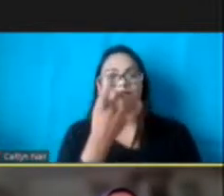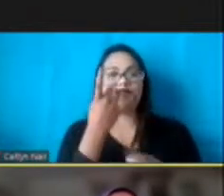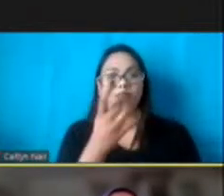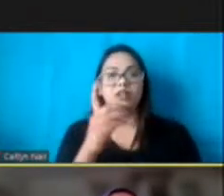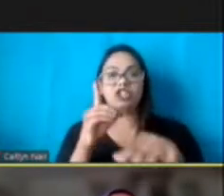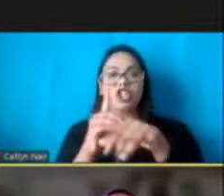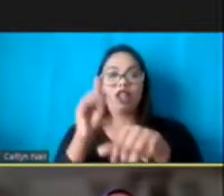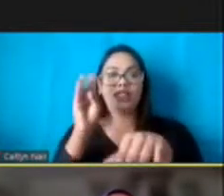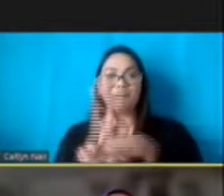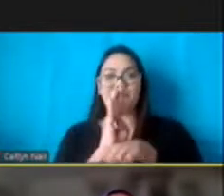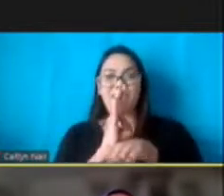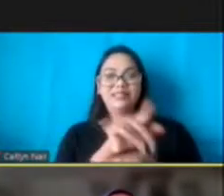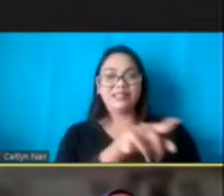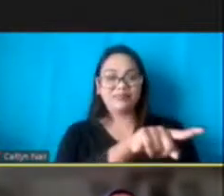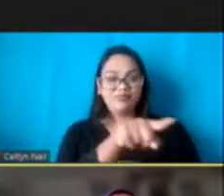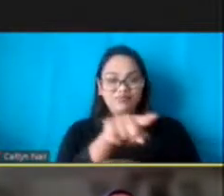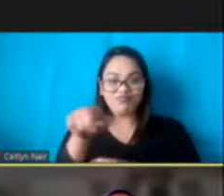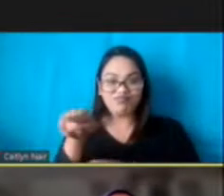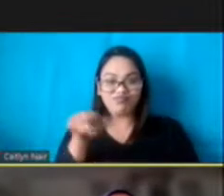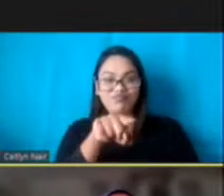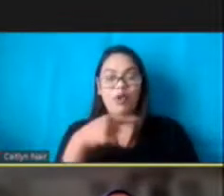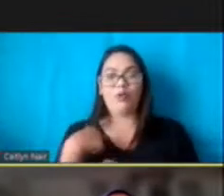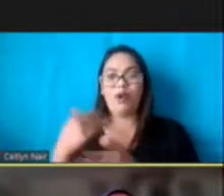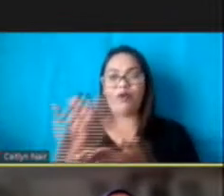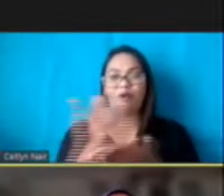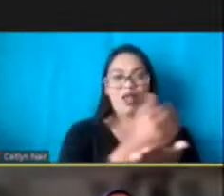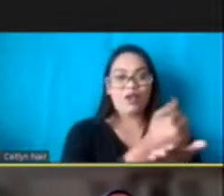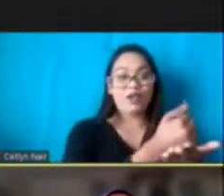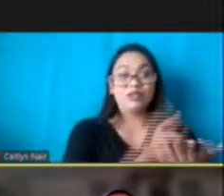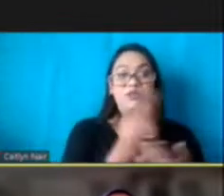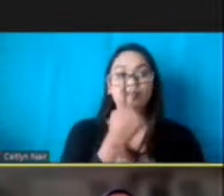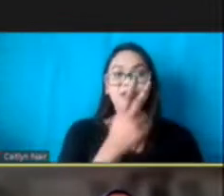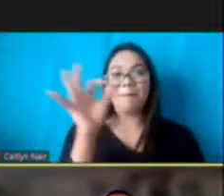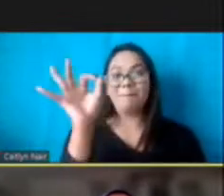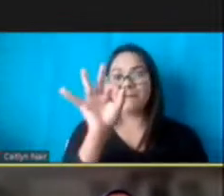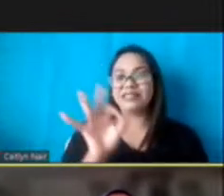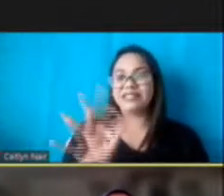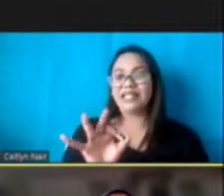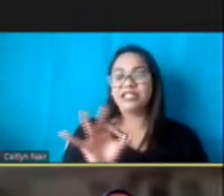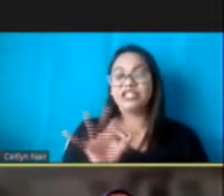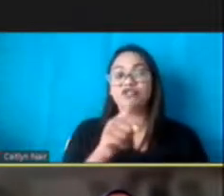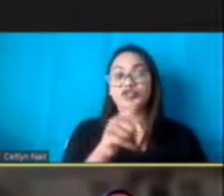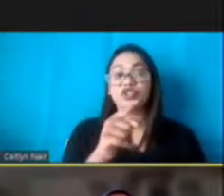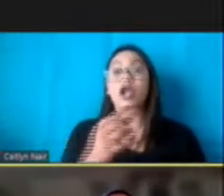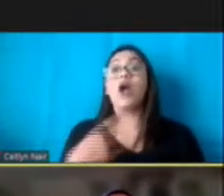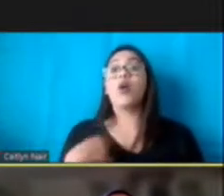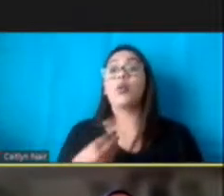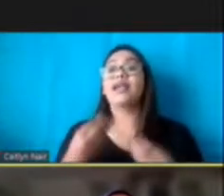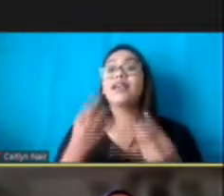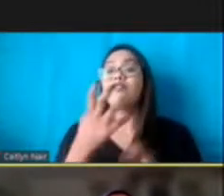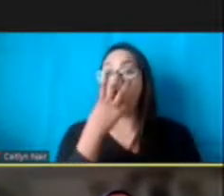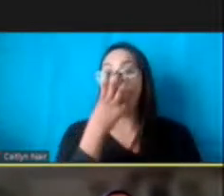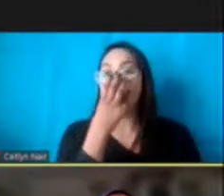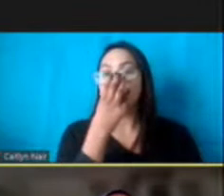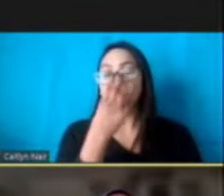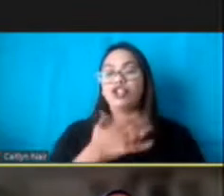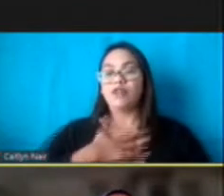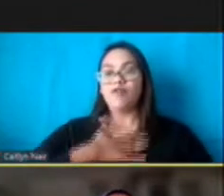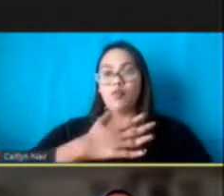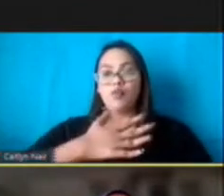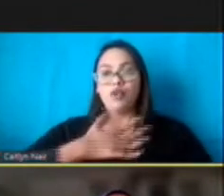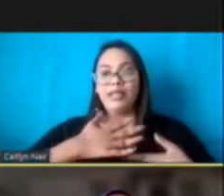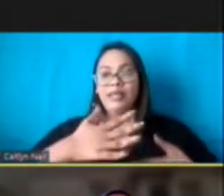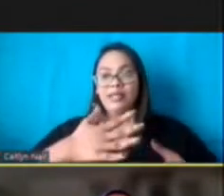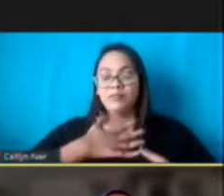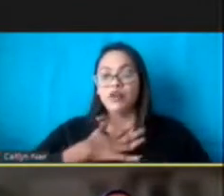country. In this graph, you will see the percentage of admissions that are treated with oxygen by public and private health